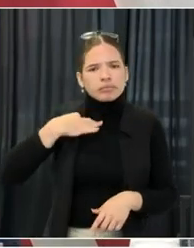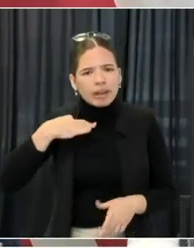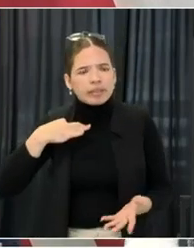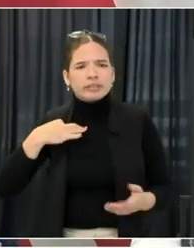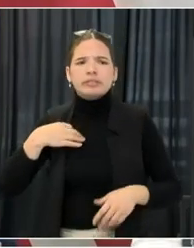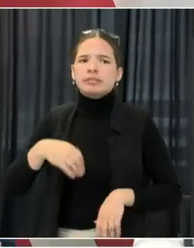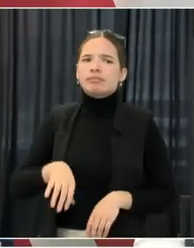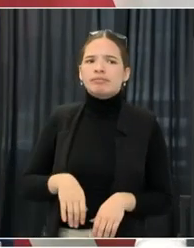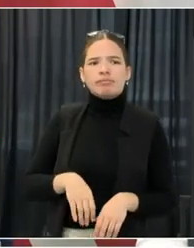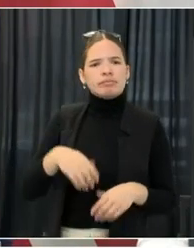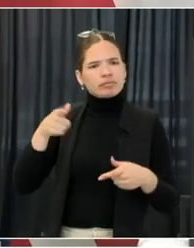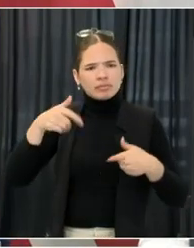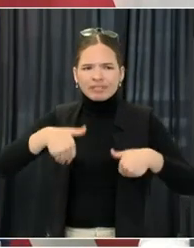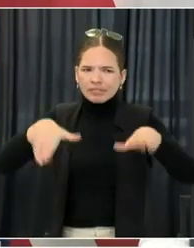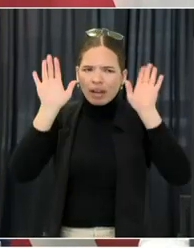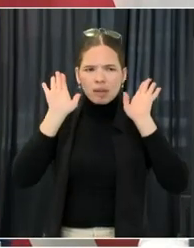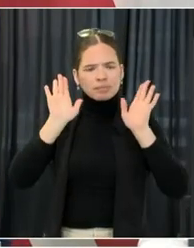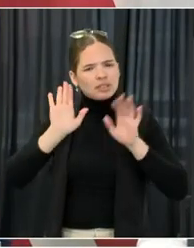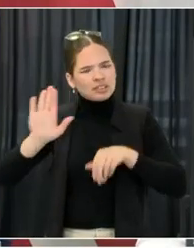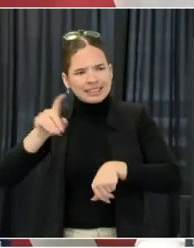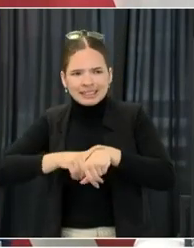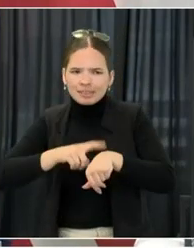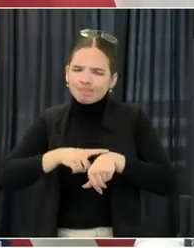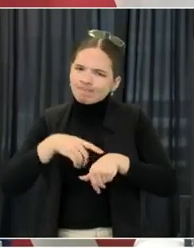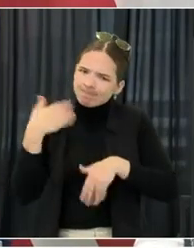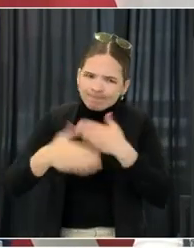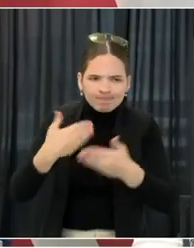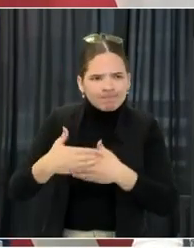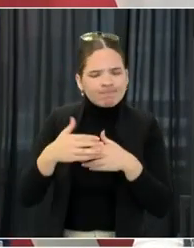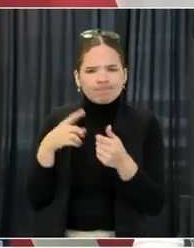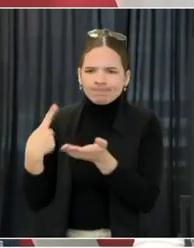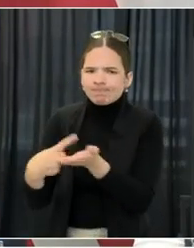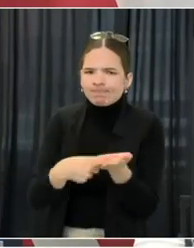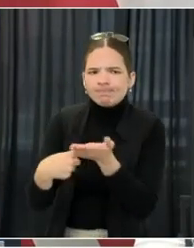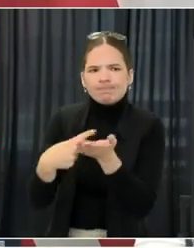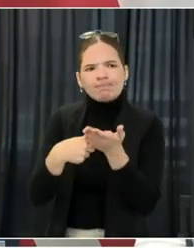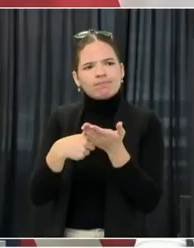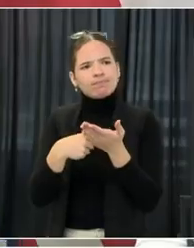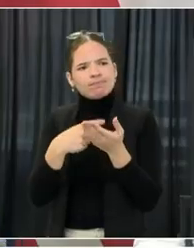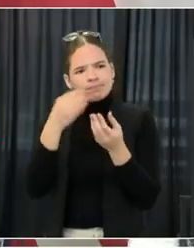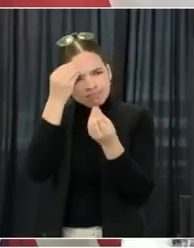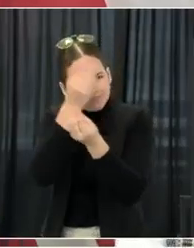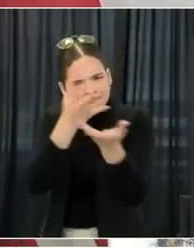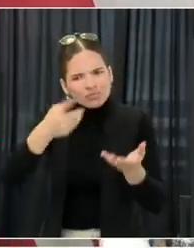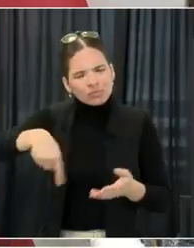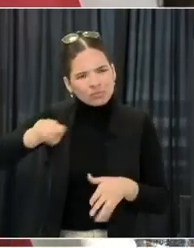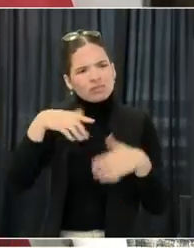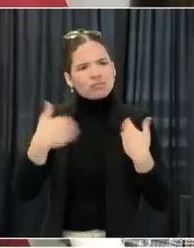information so that they can disseminate that information to their constituents. Thank you very much.